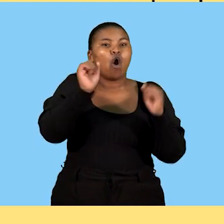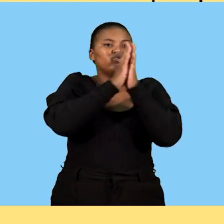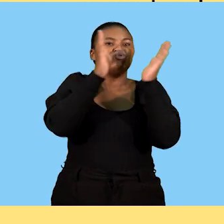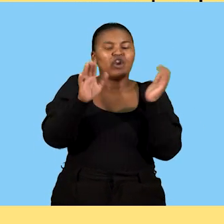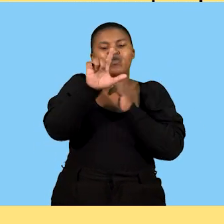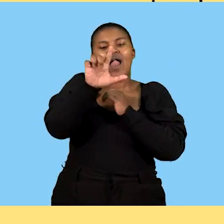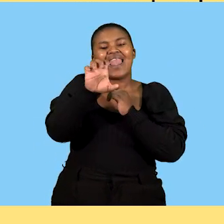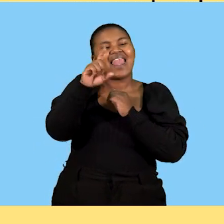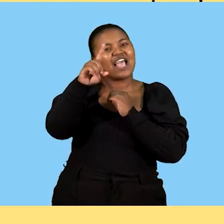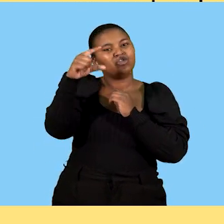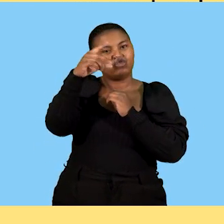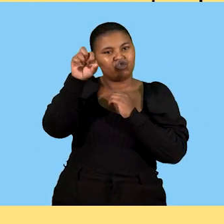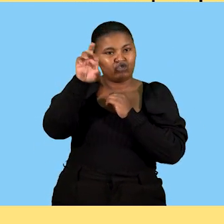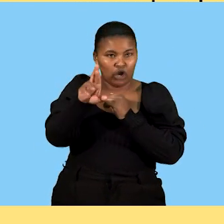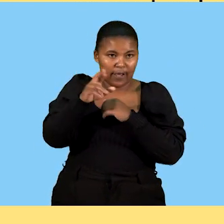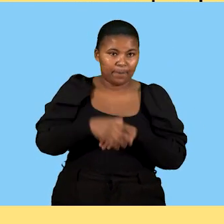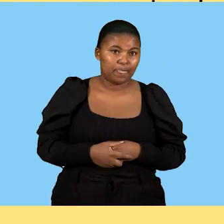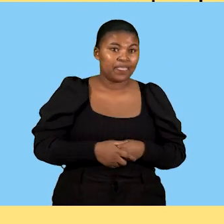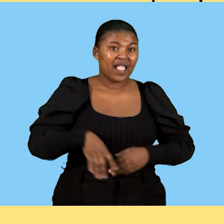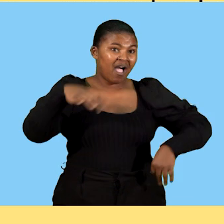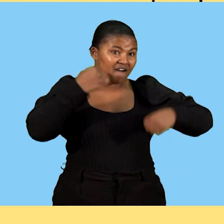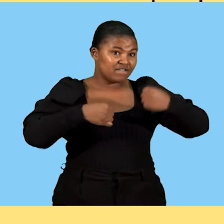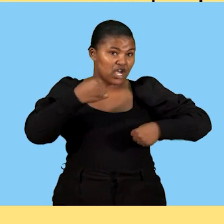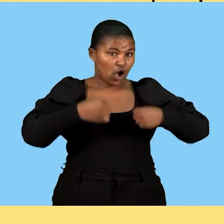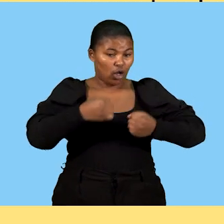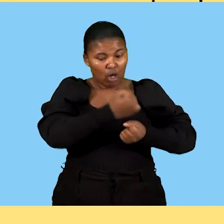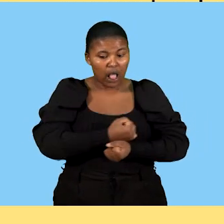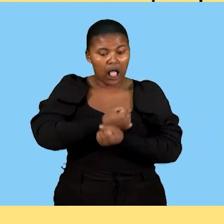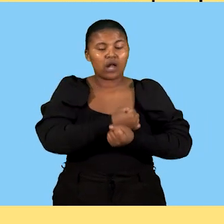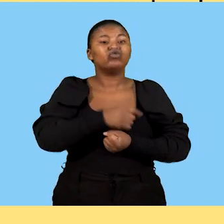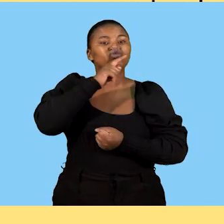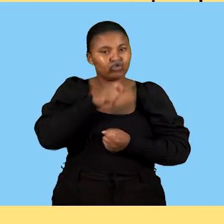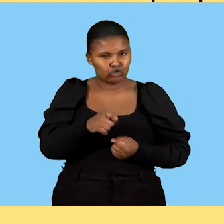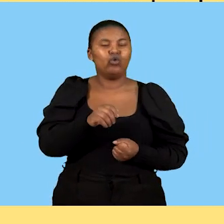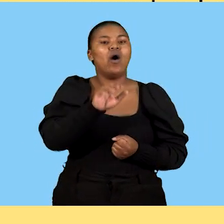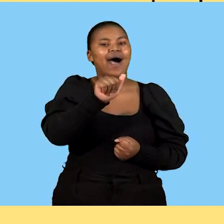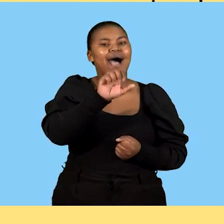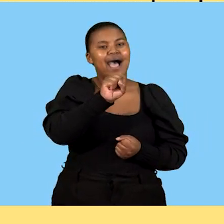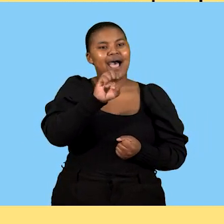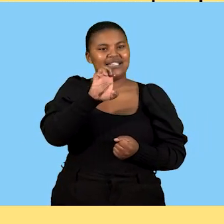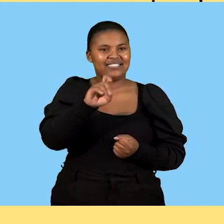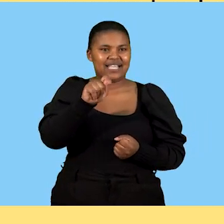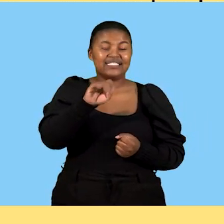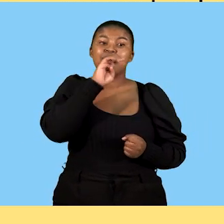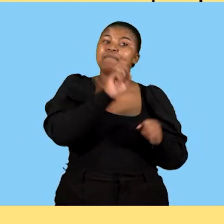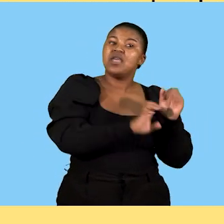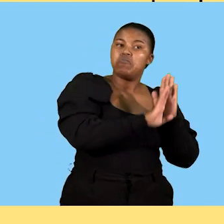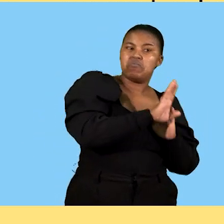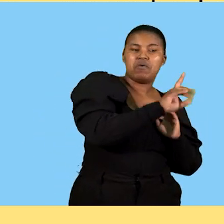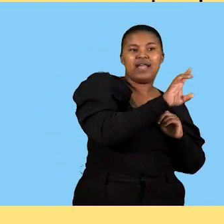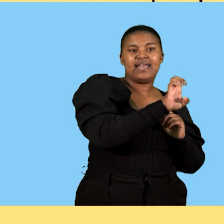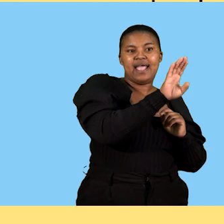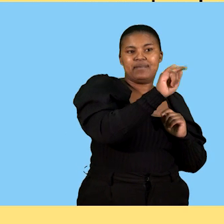ledger. Vehicles are an asset. That means the increase on the debit side, it's a plus, and on the credit,